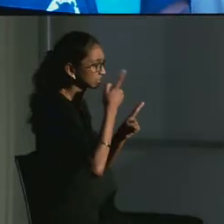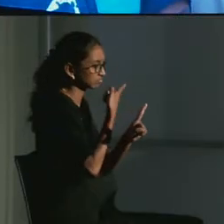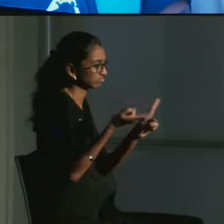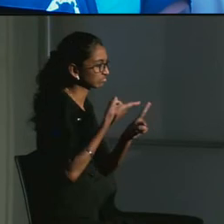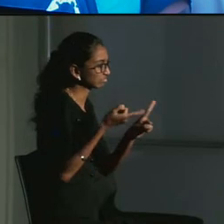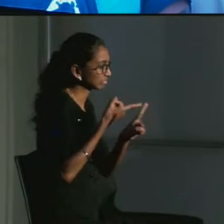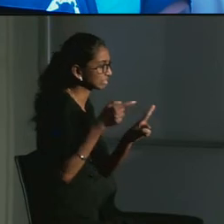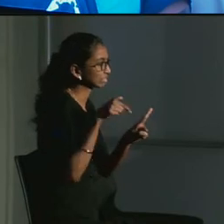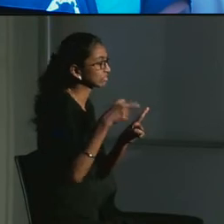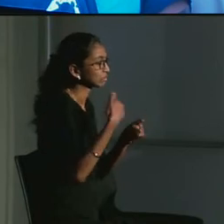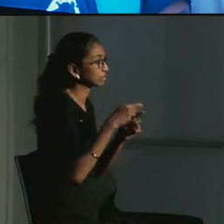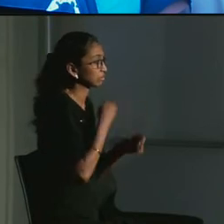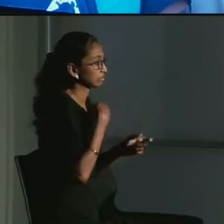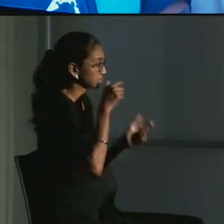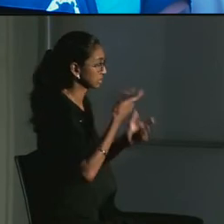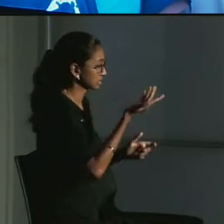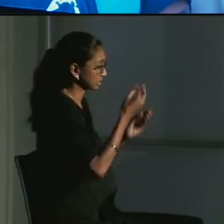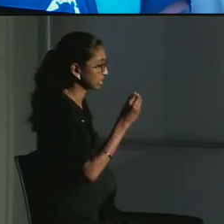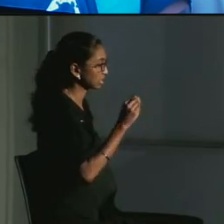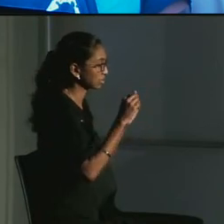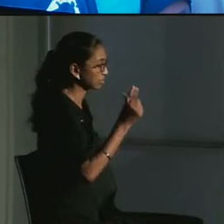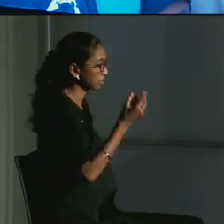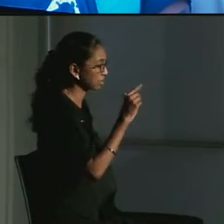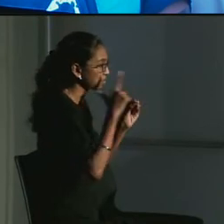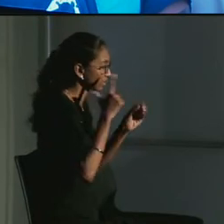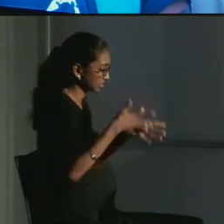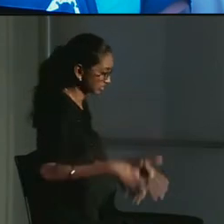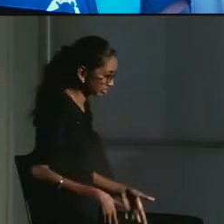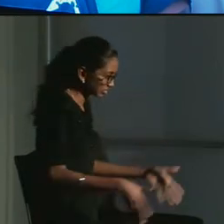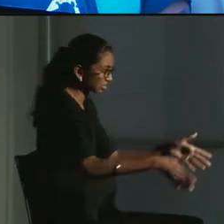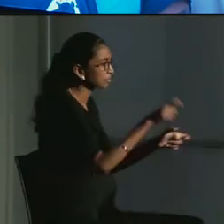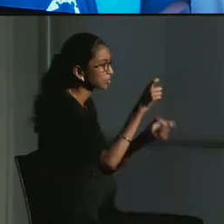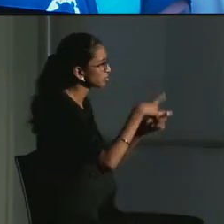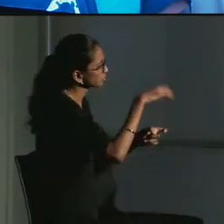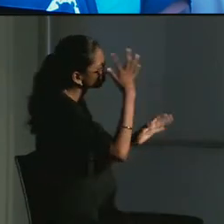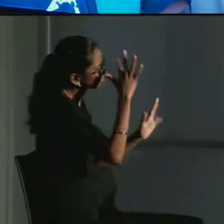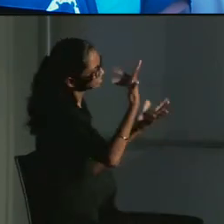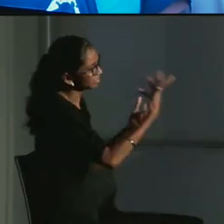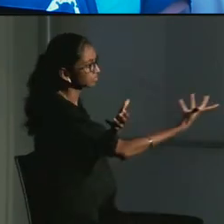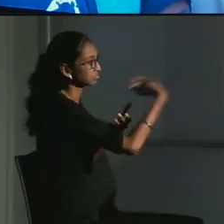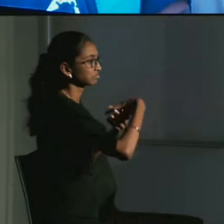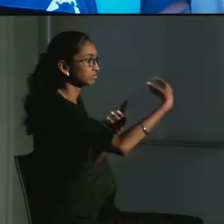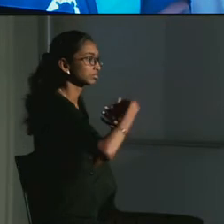where members of the public, people on the street, as co-strangers also join in.